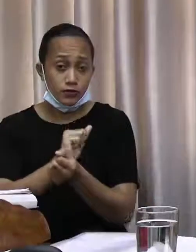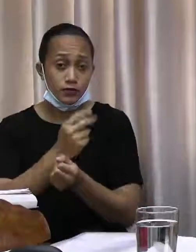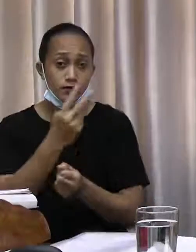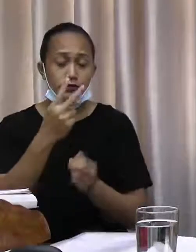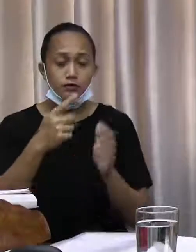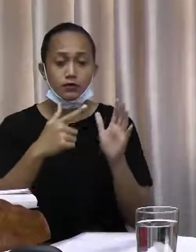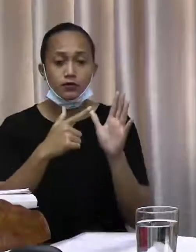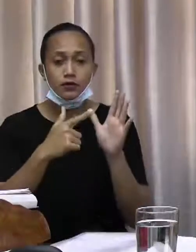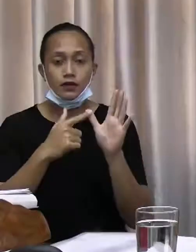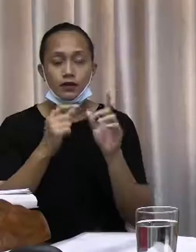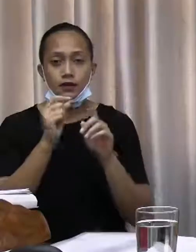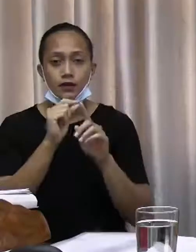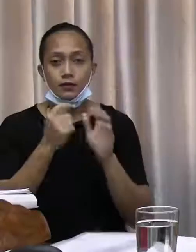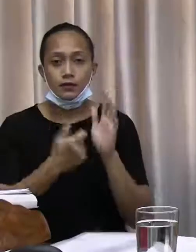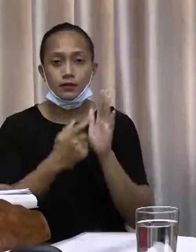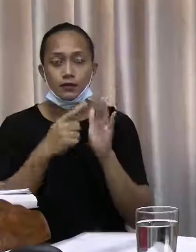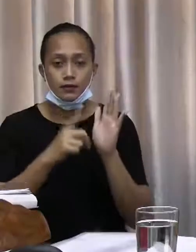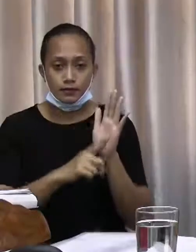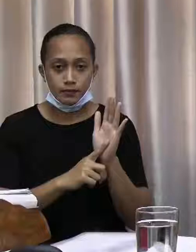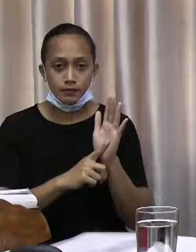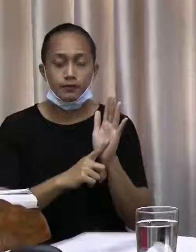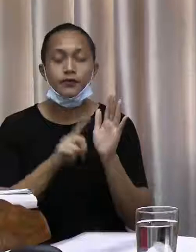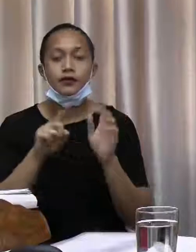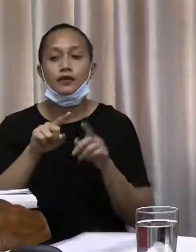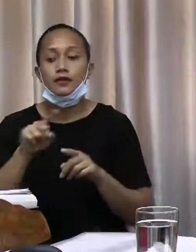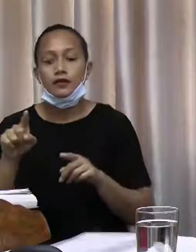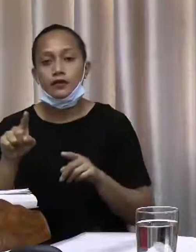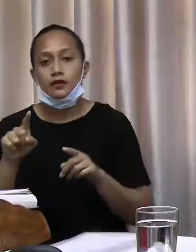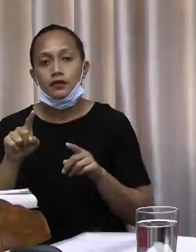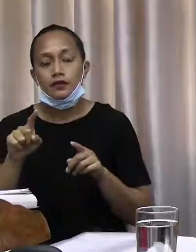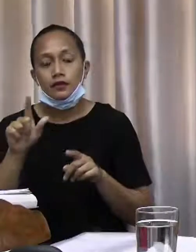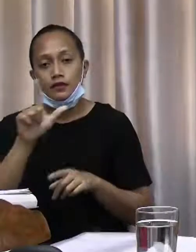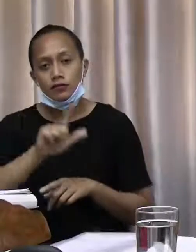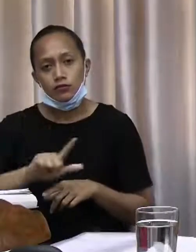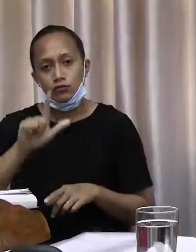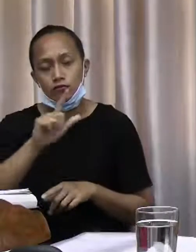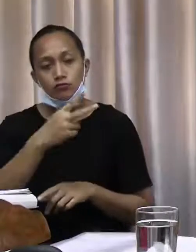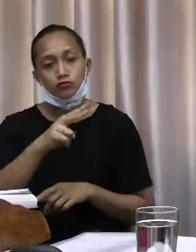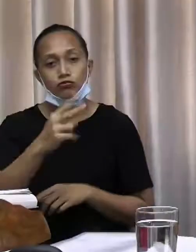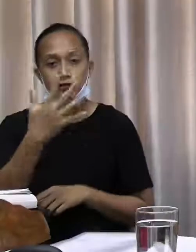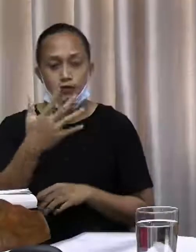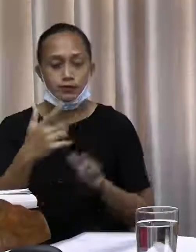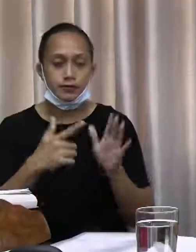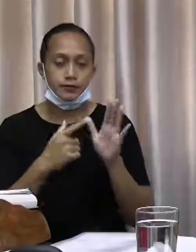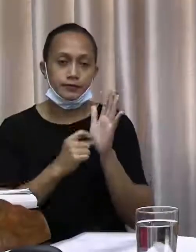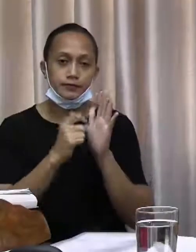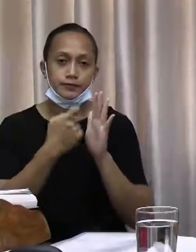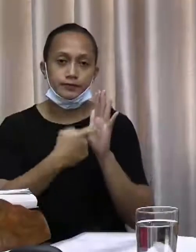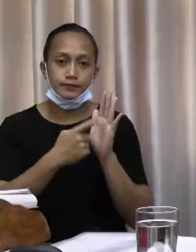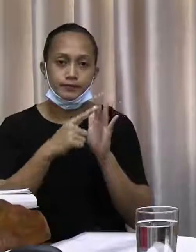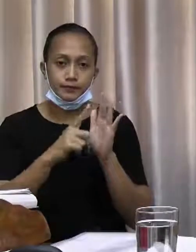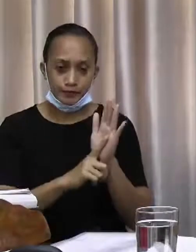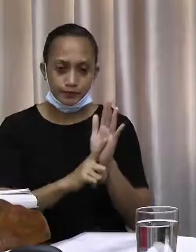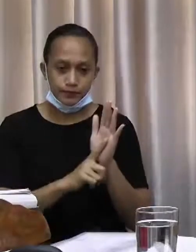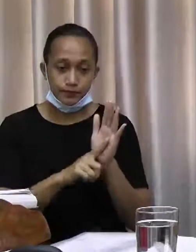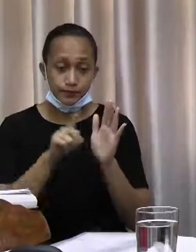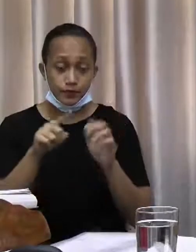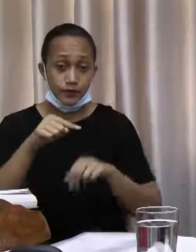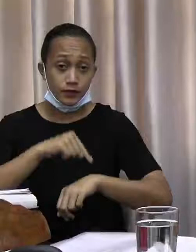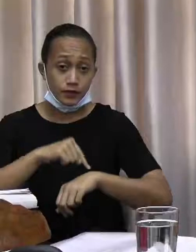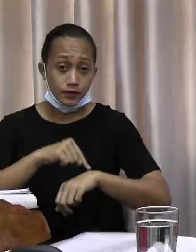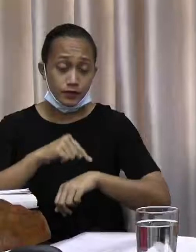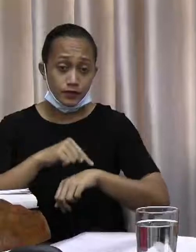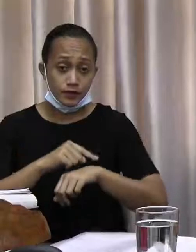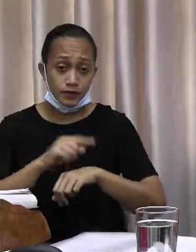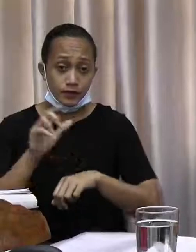o Aperila, ma le aso lua lima o Aperila. O taimi fatulanga ina e